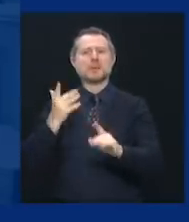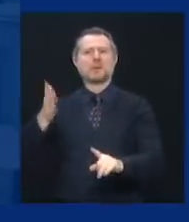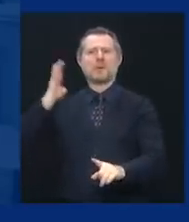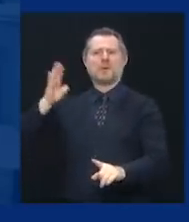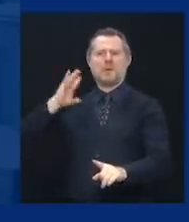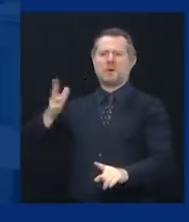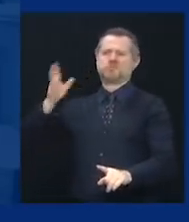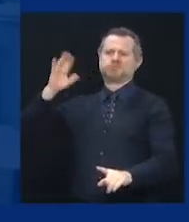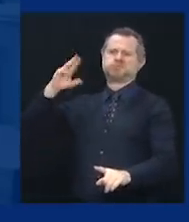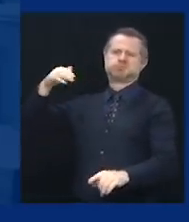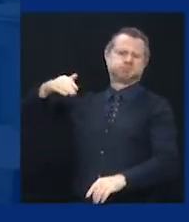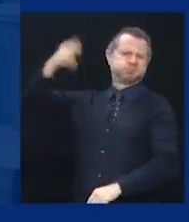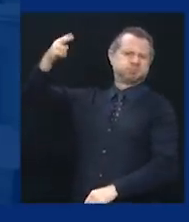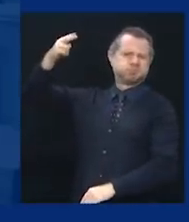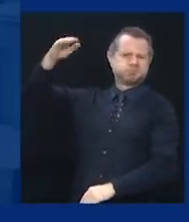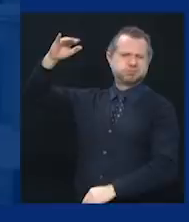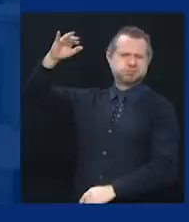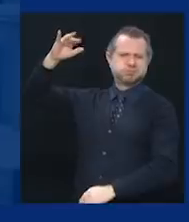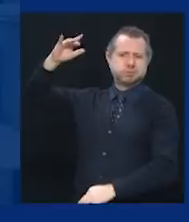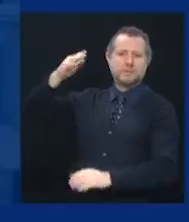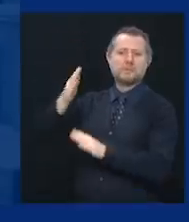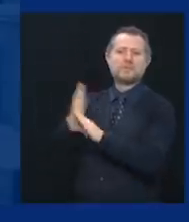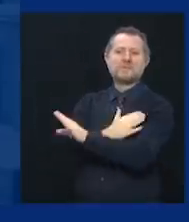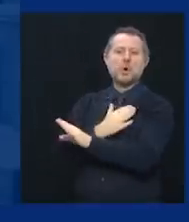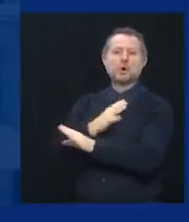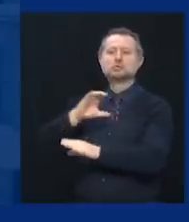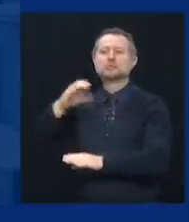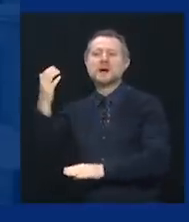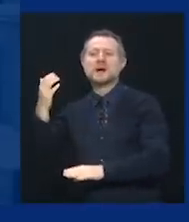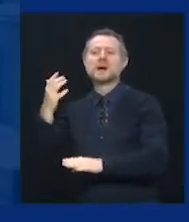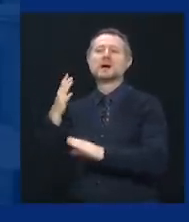More people got tested before the holidays.